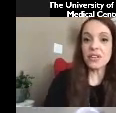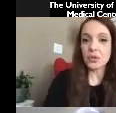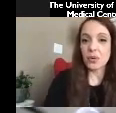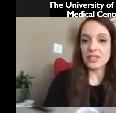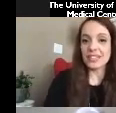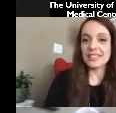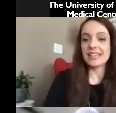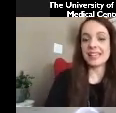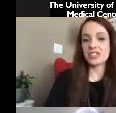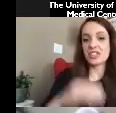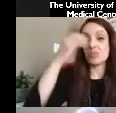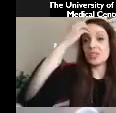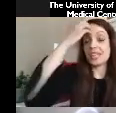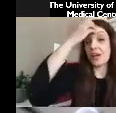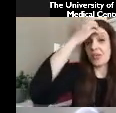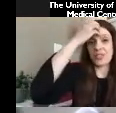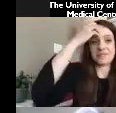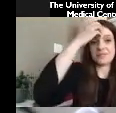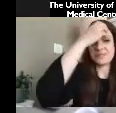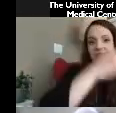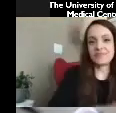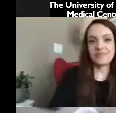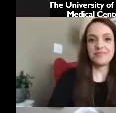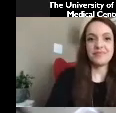health inequalities, and community health.